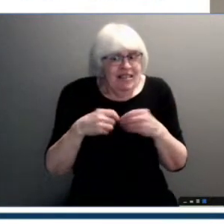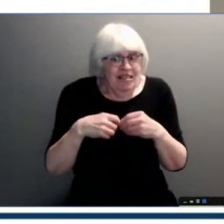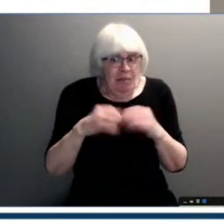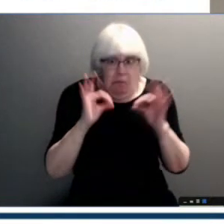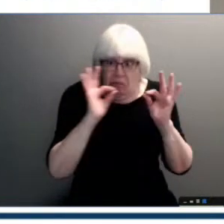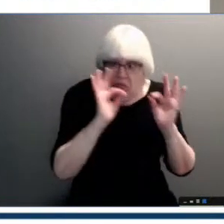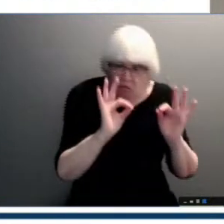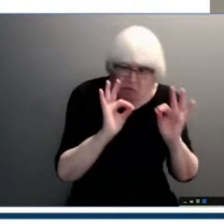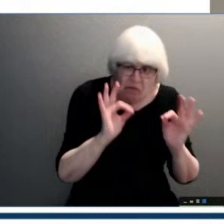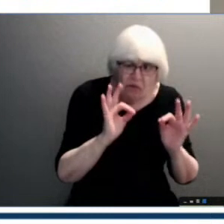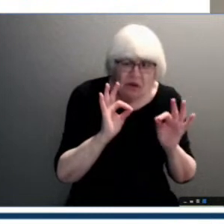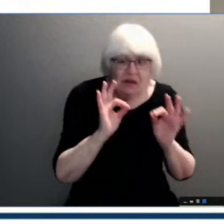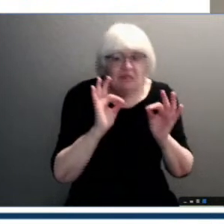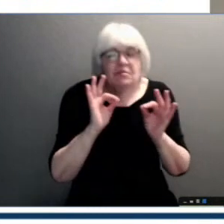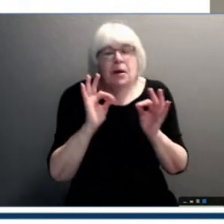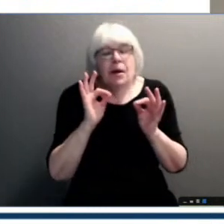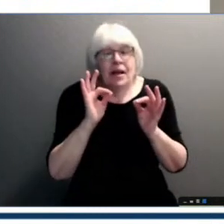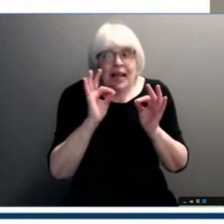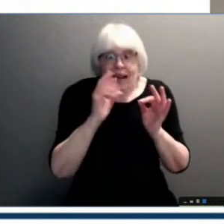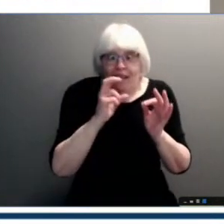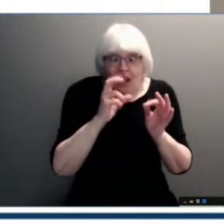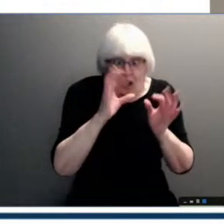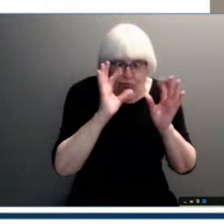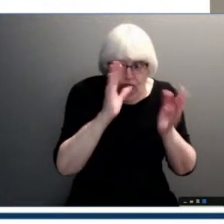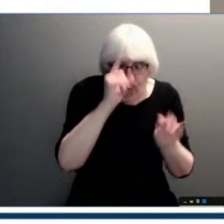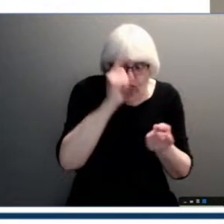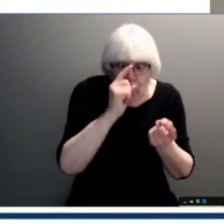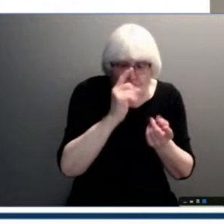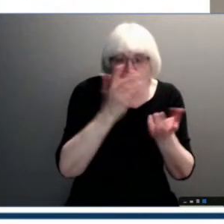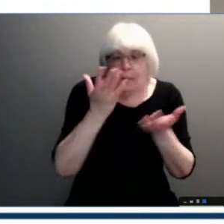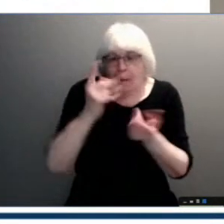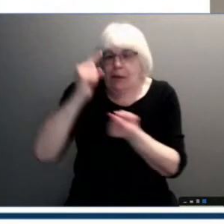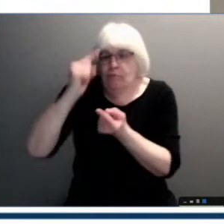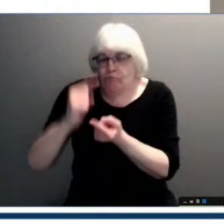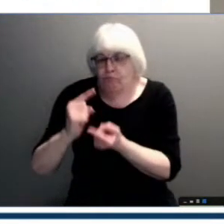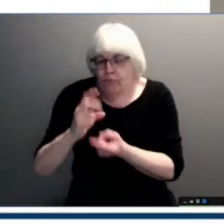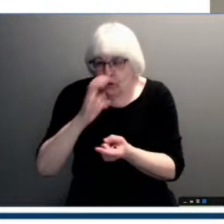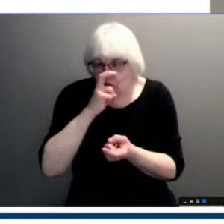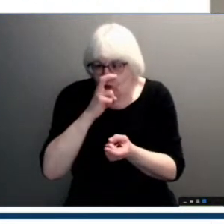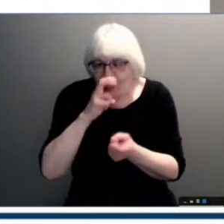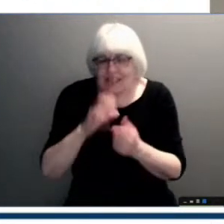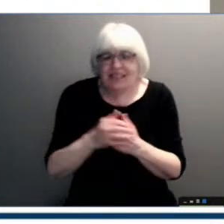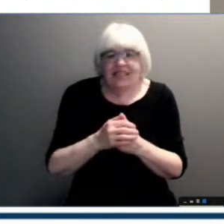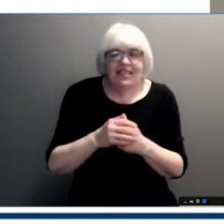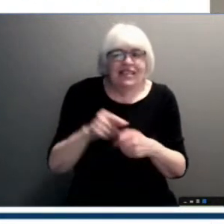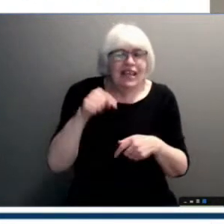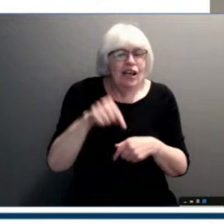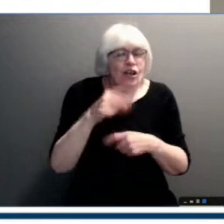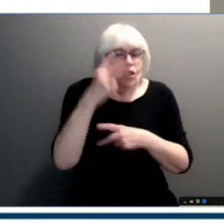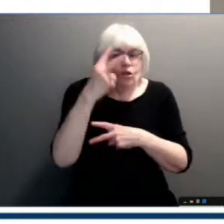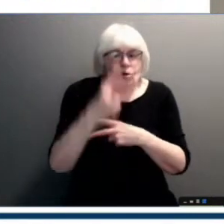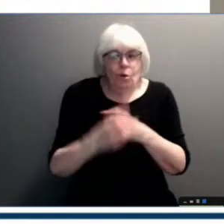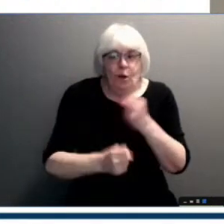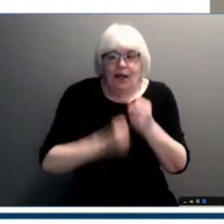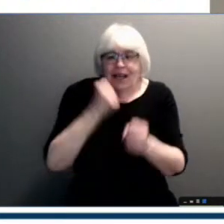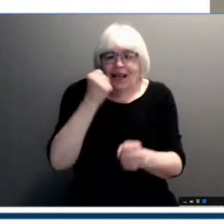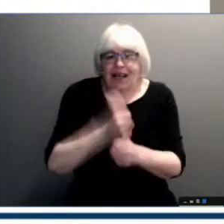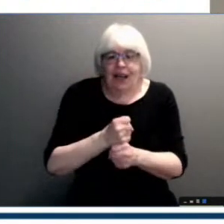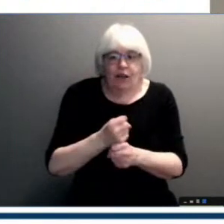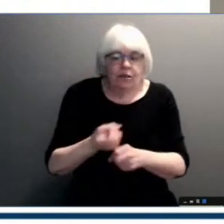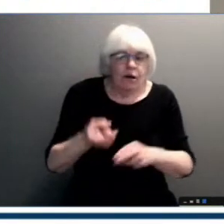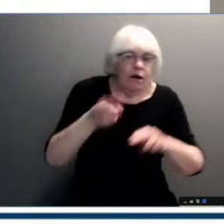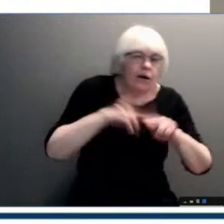For almost 2 years, we've announced case numbers almost every day. People use those to judge how good or bad we're doing against the